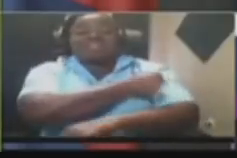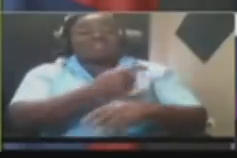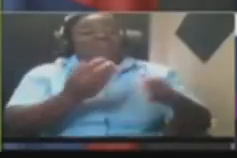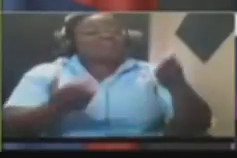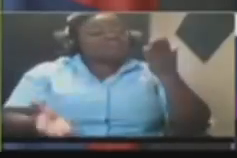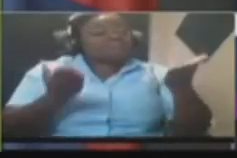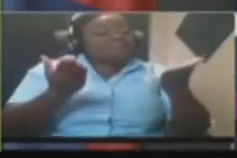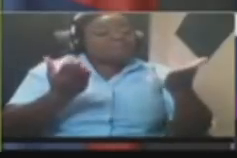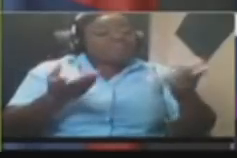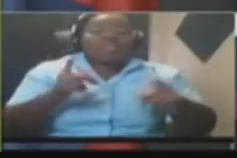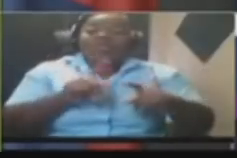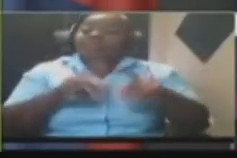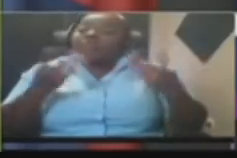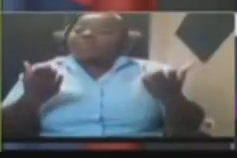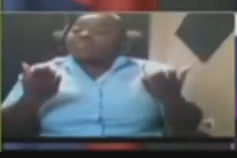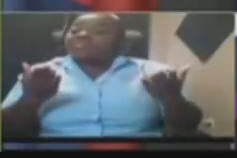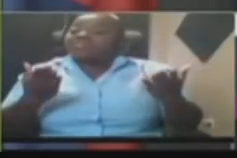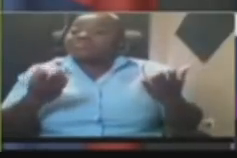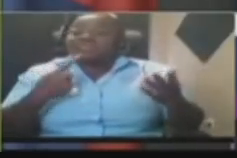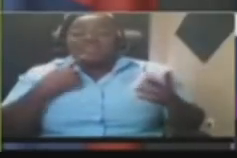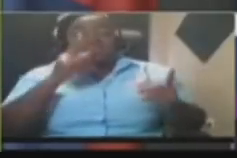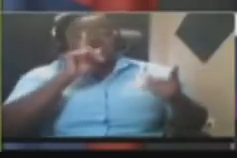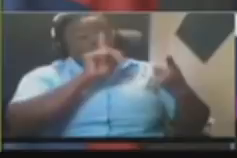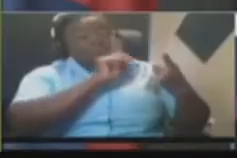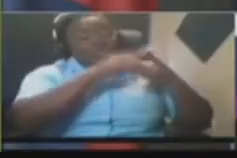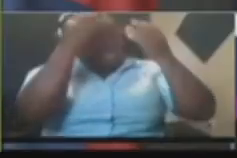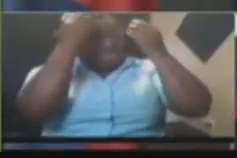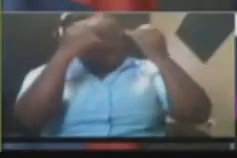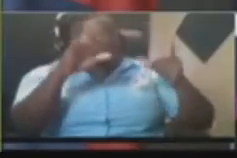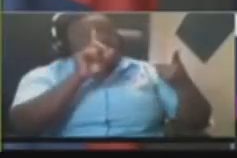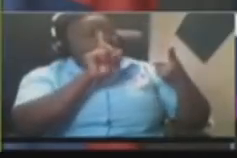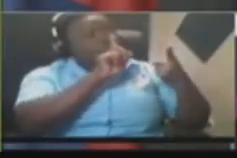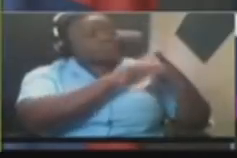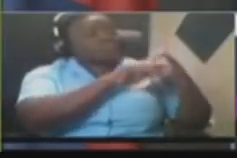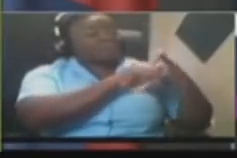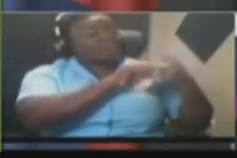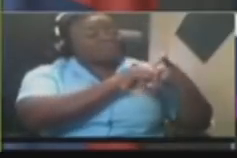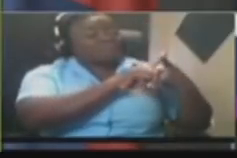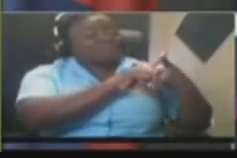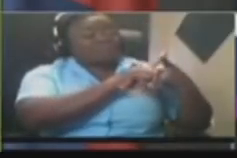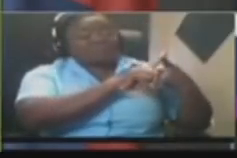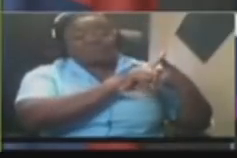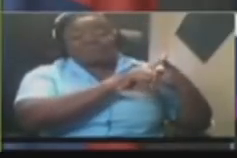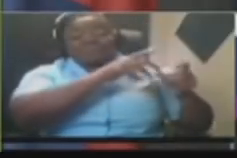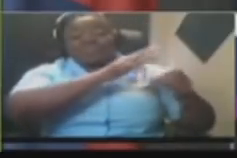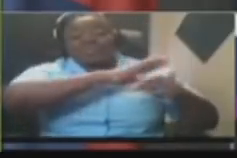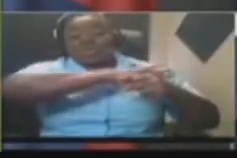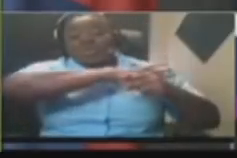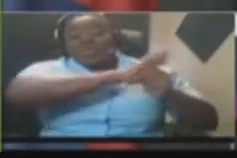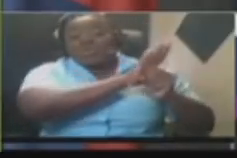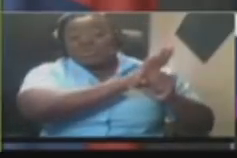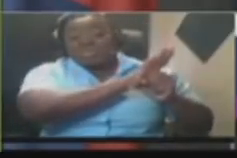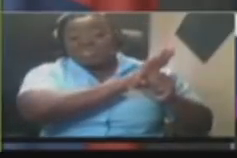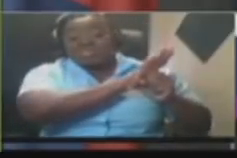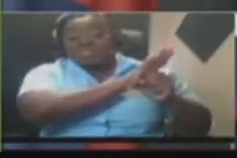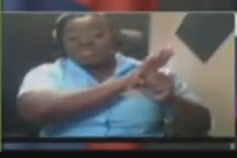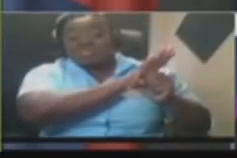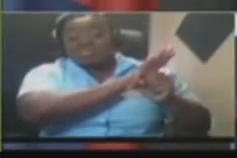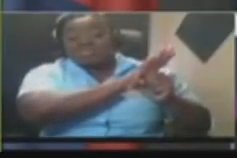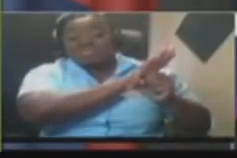that, one, the ravaging of the COVID-19 virus and its